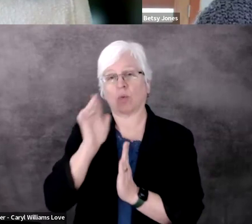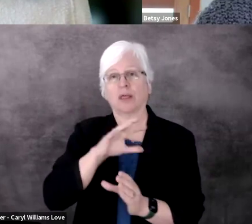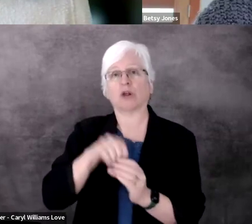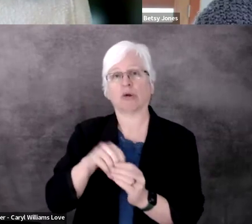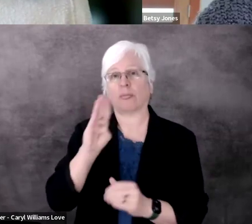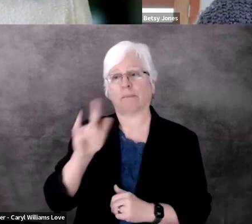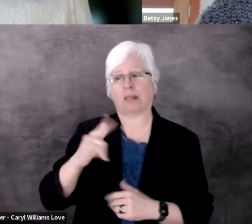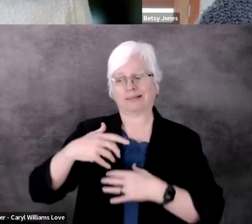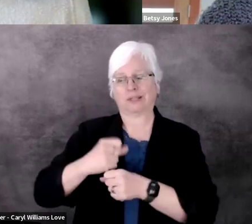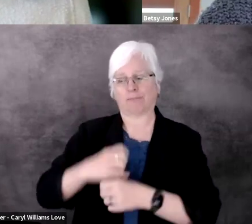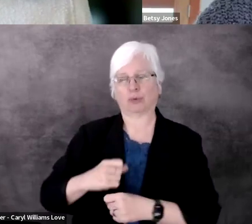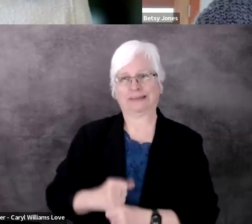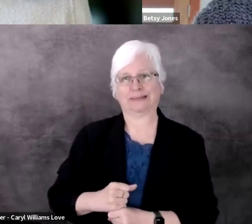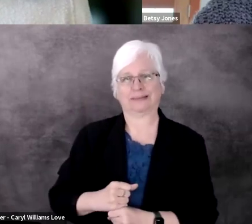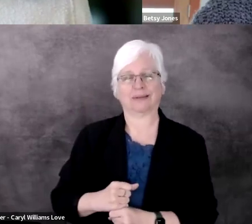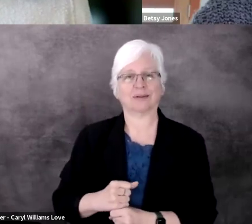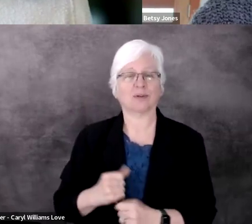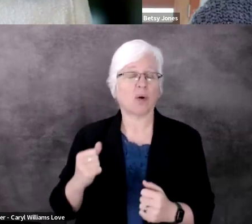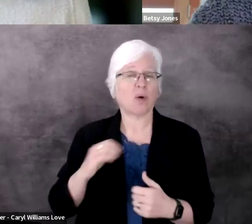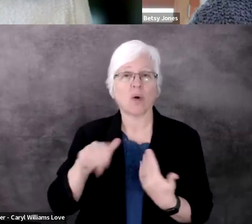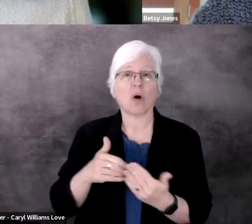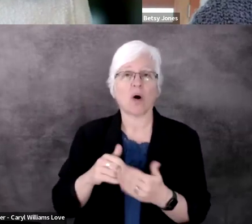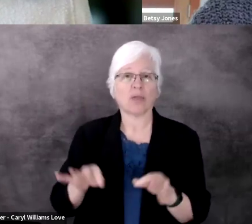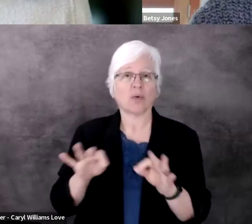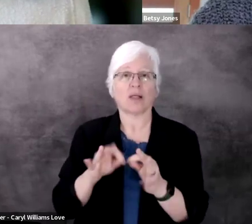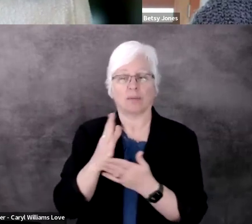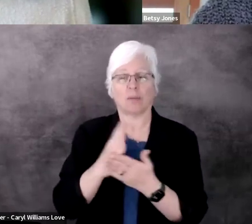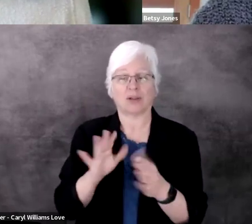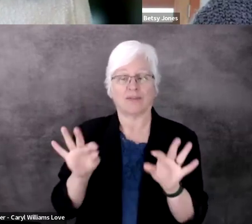all the relevant pieces of information will be included